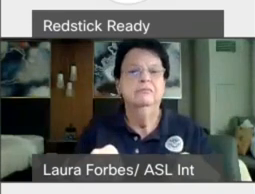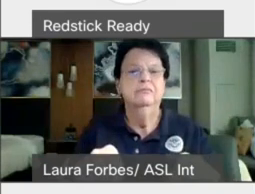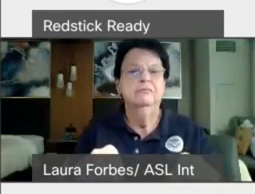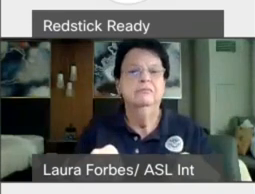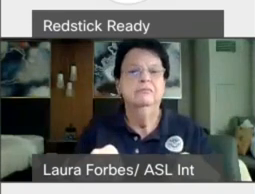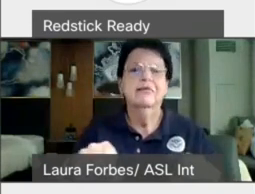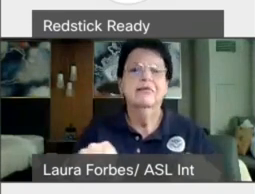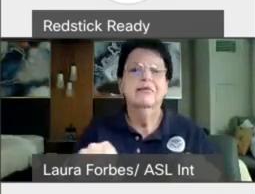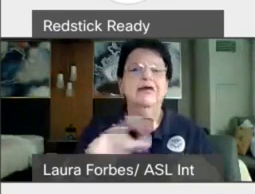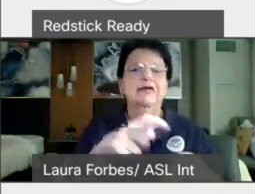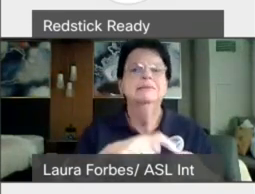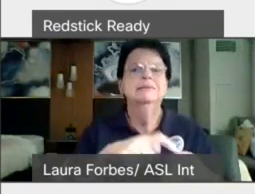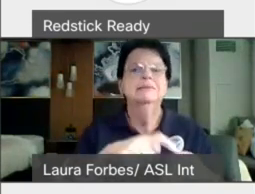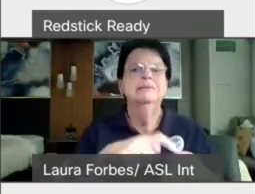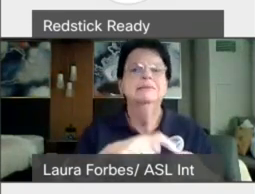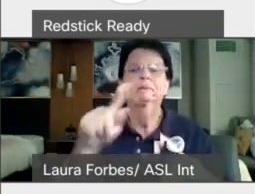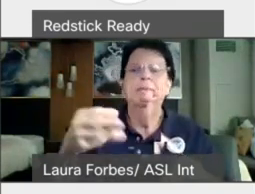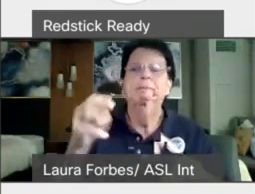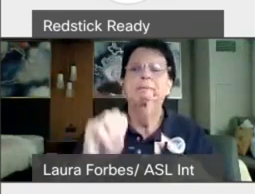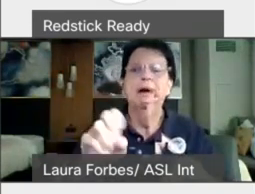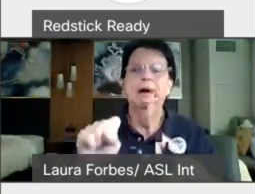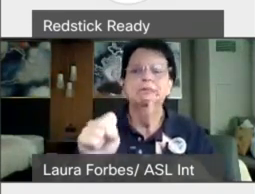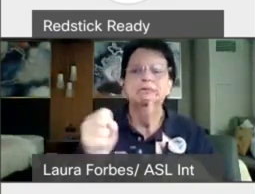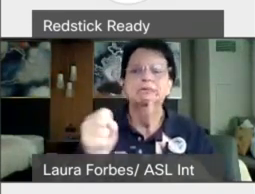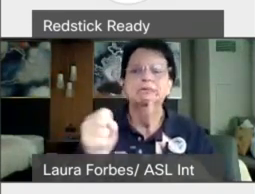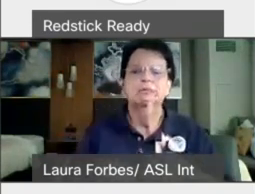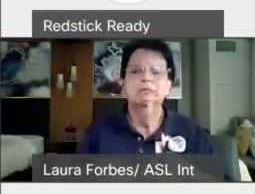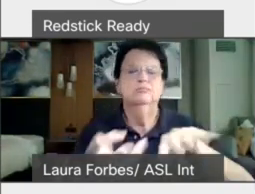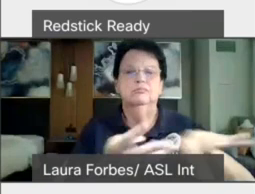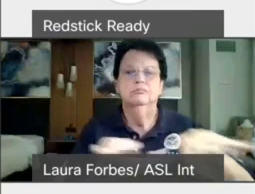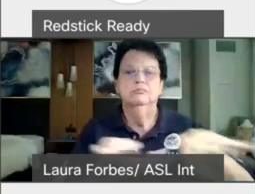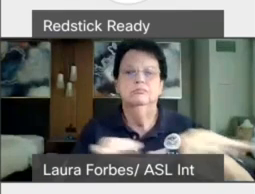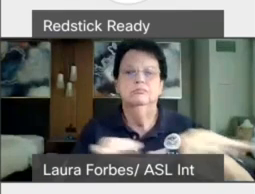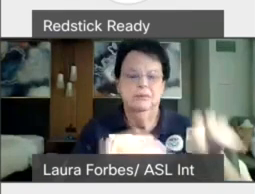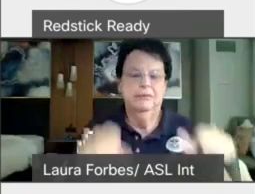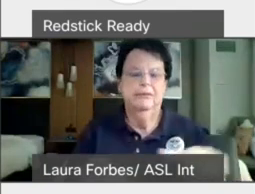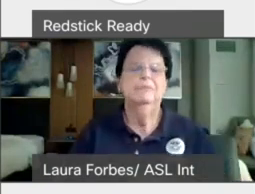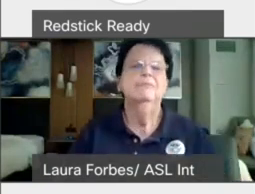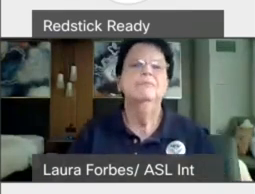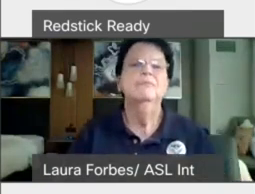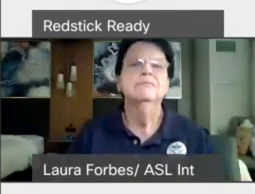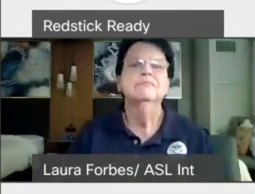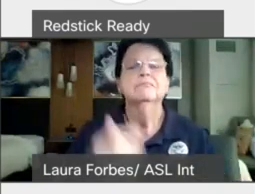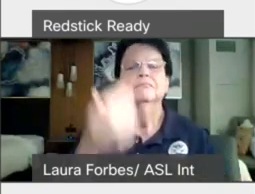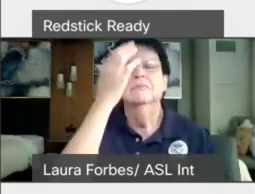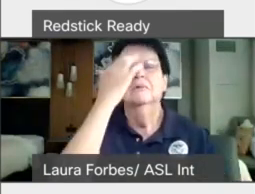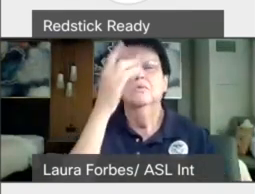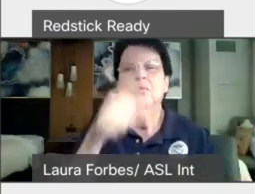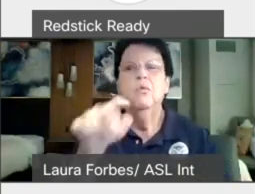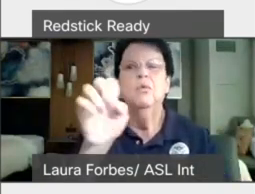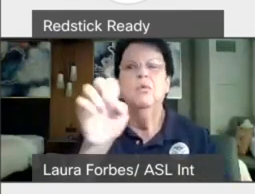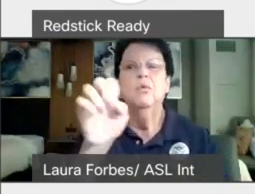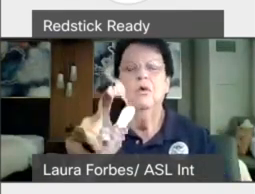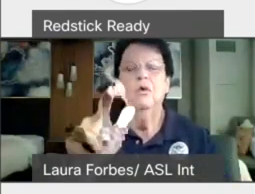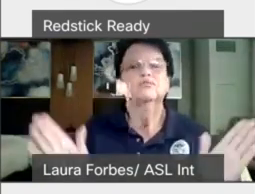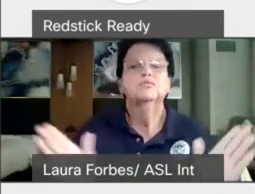time for our pumps to process. But please, I know you won't, and I want you to